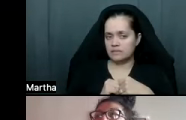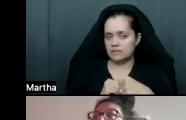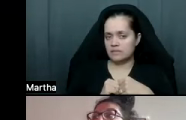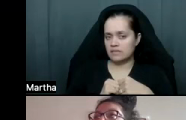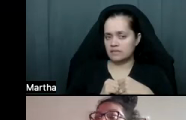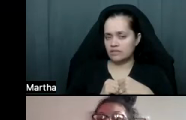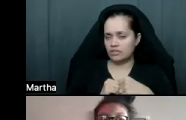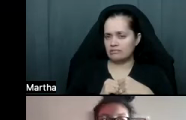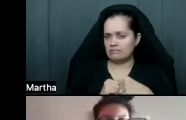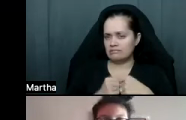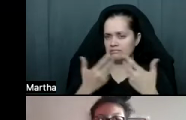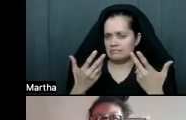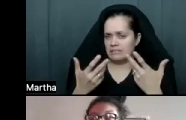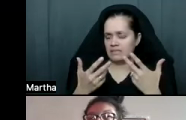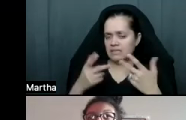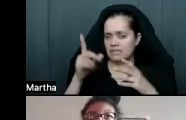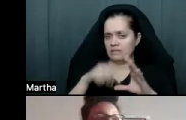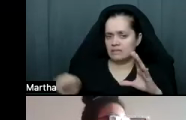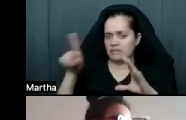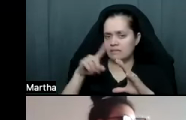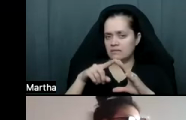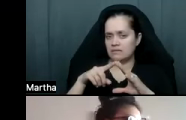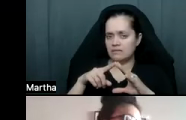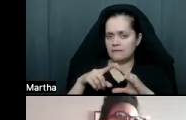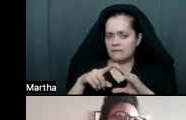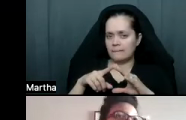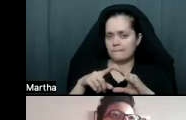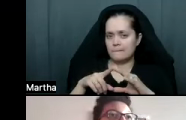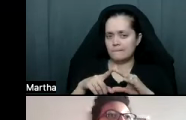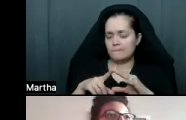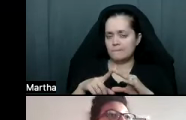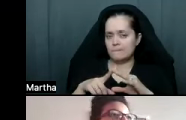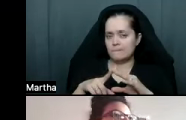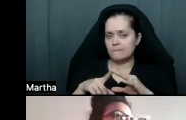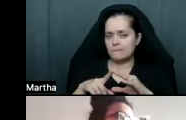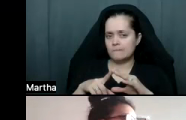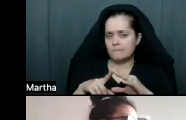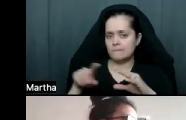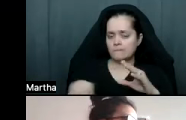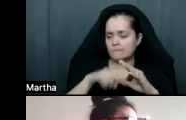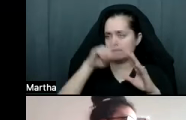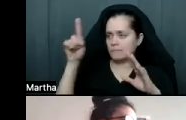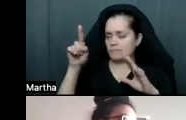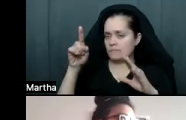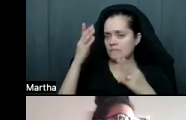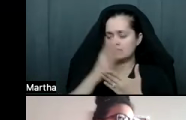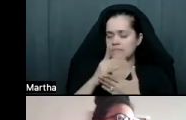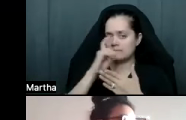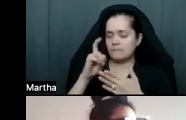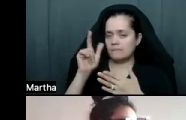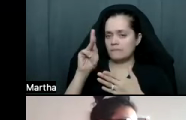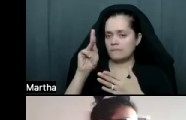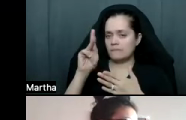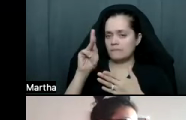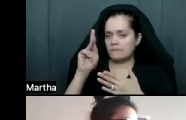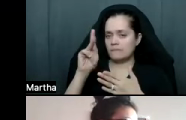Right? Here, the circle doesn't go all the way around because, of course, we have Lake